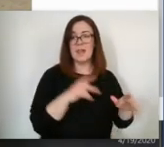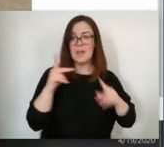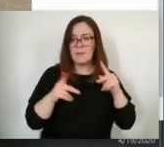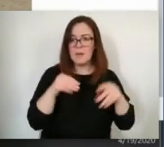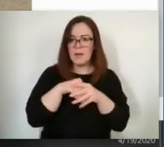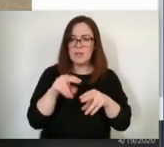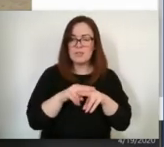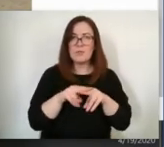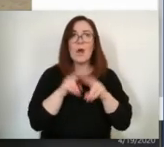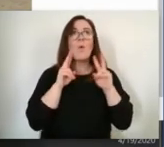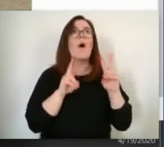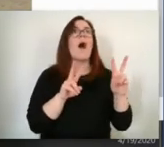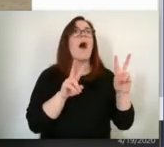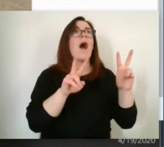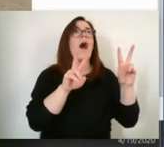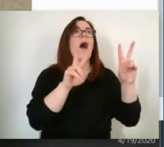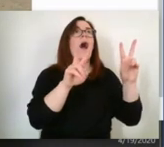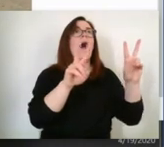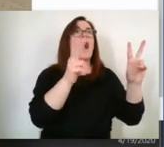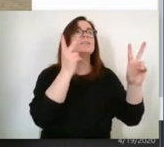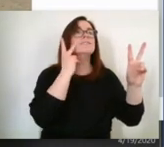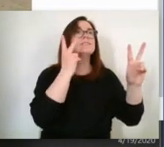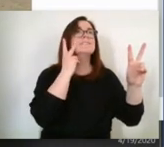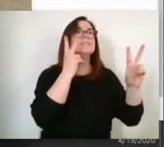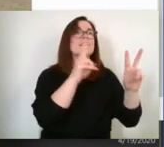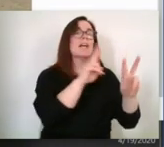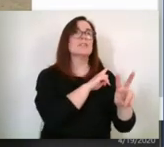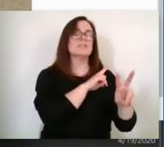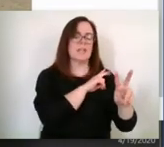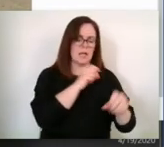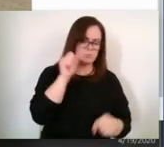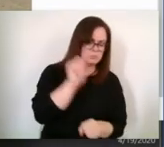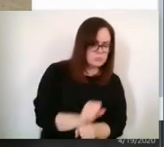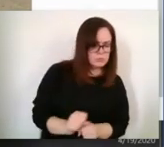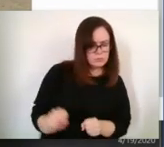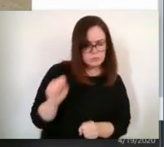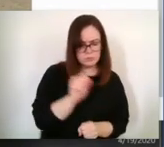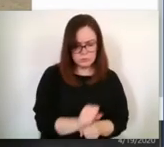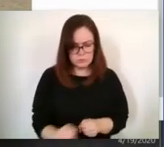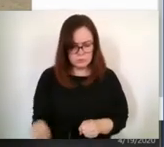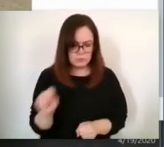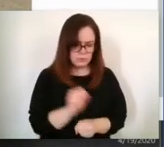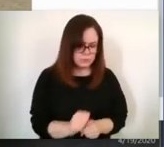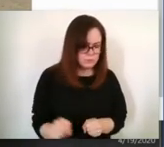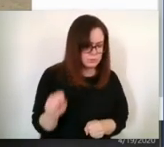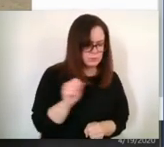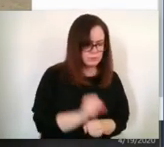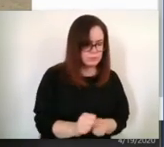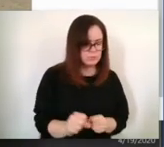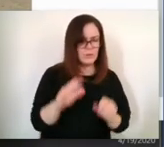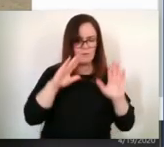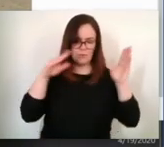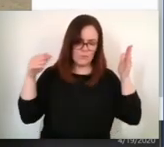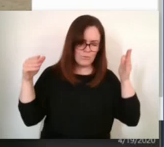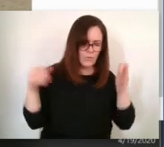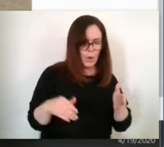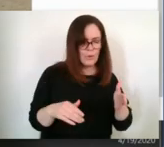audience. Dust from the train swirled around him, but he didn't let it bother him. He was in the